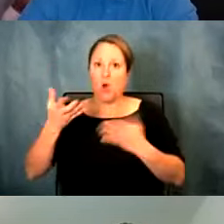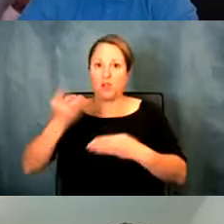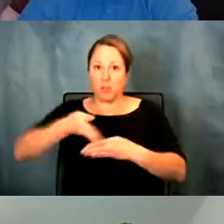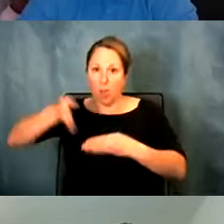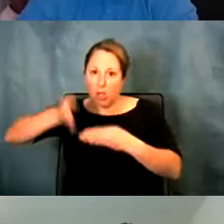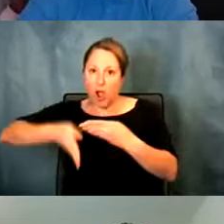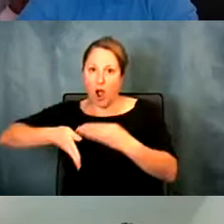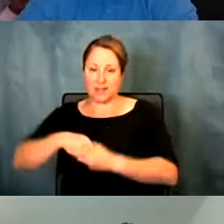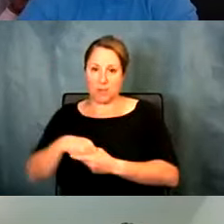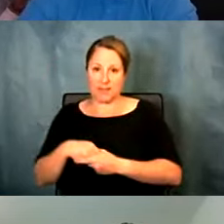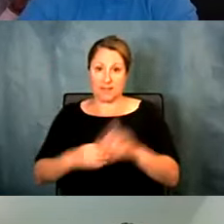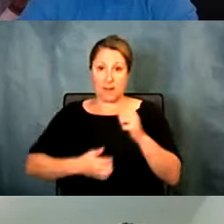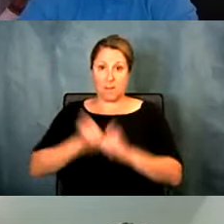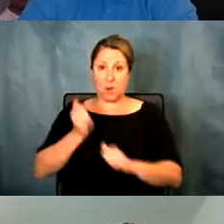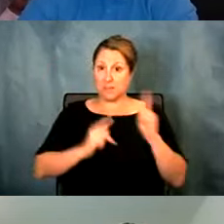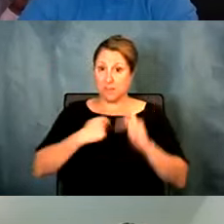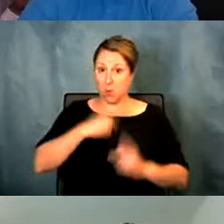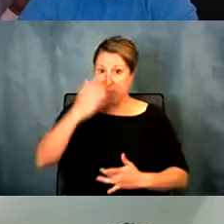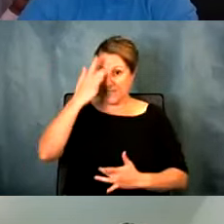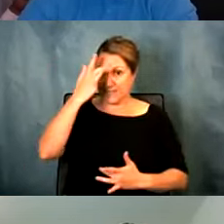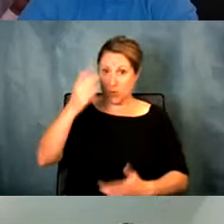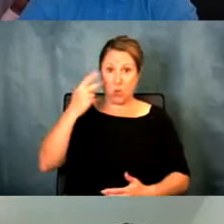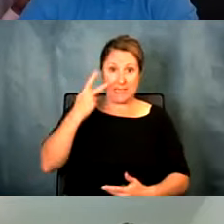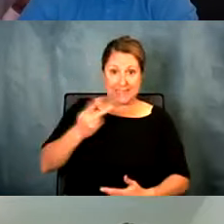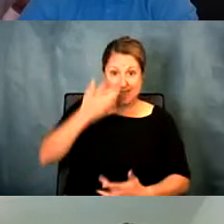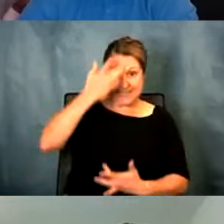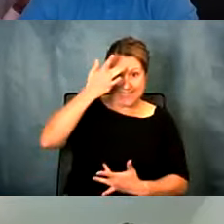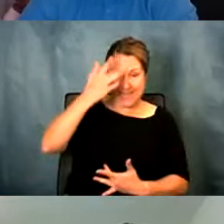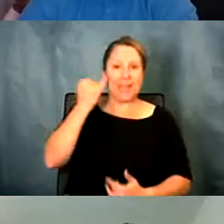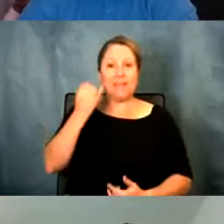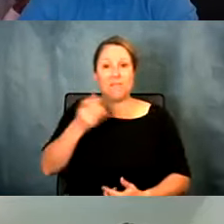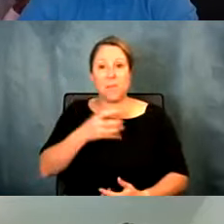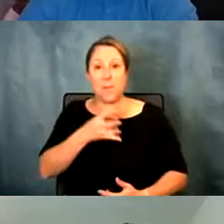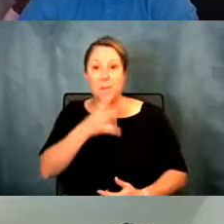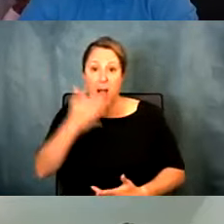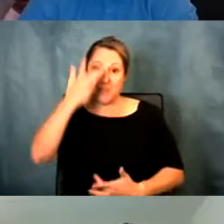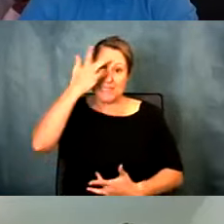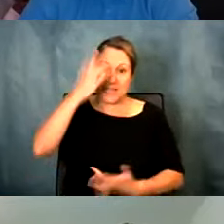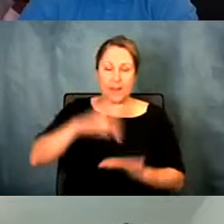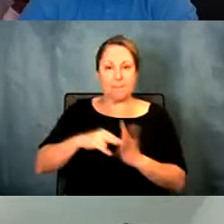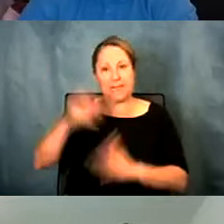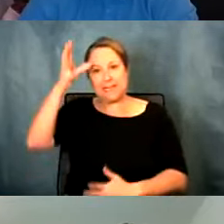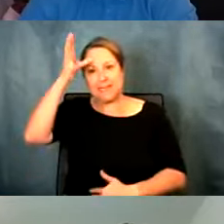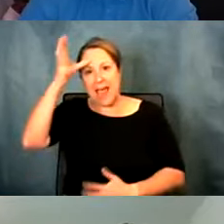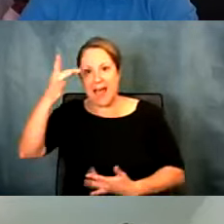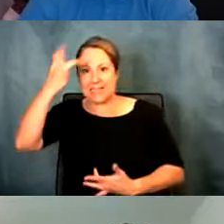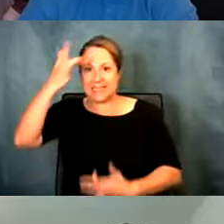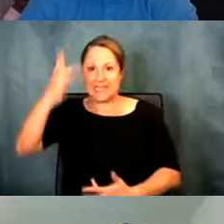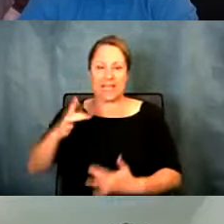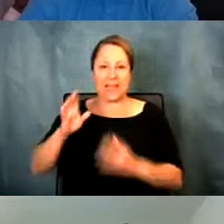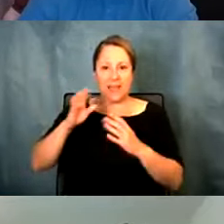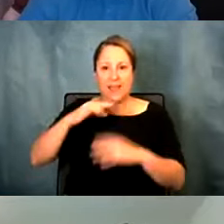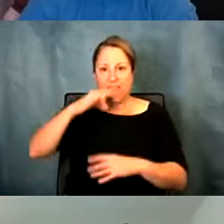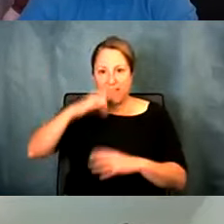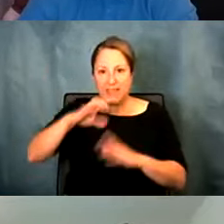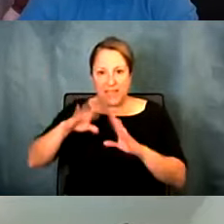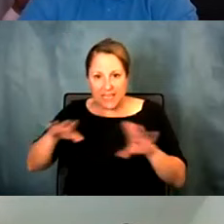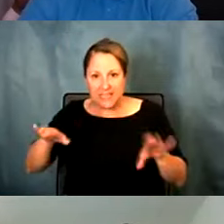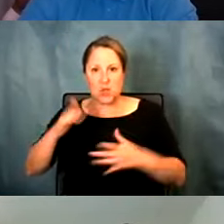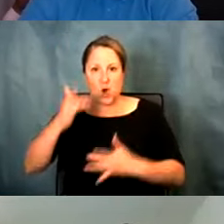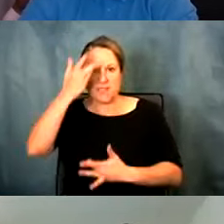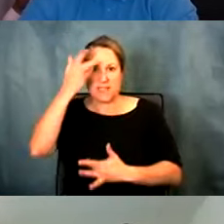infected. If mom's infected, then that means often that dad and all the kids are infected as well. So it's households who get sick.